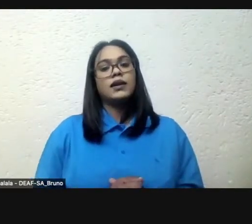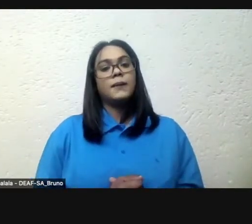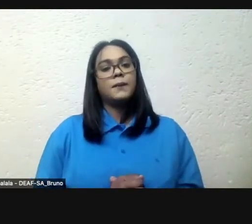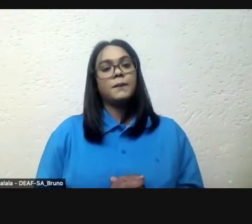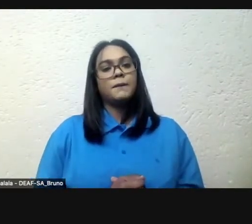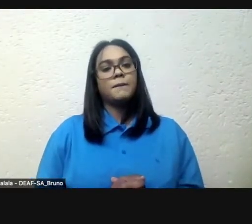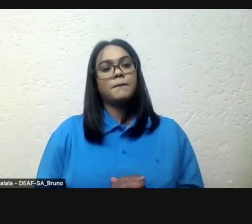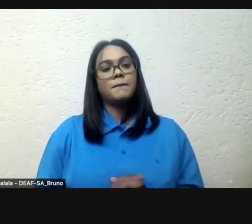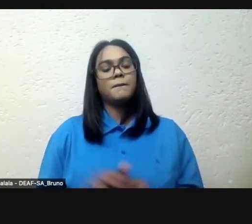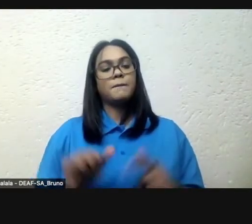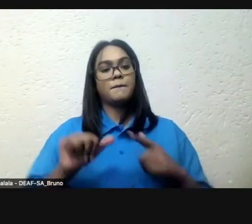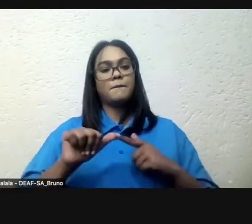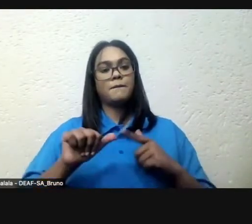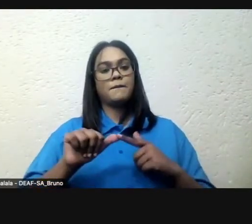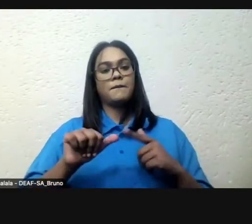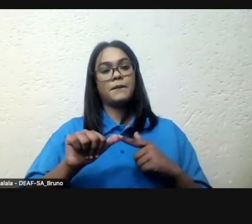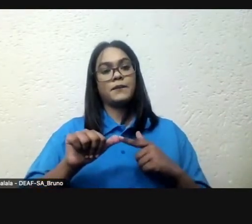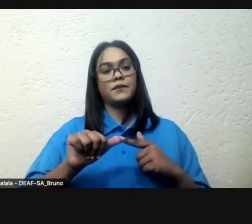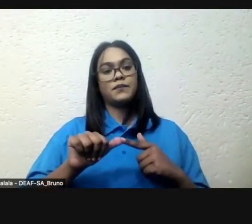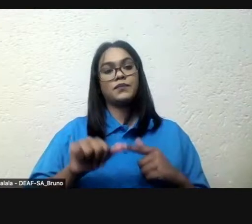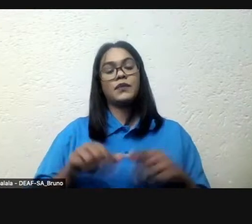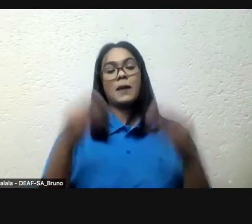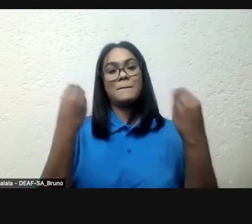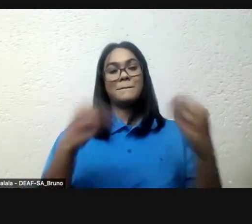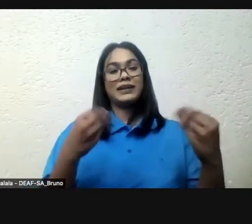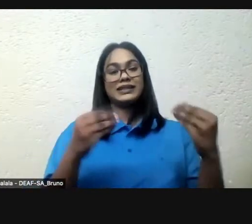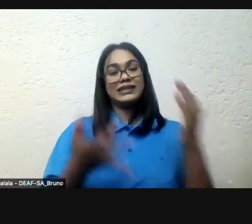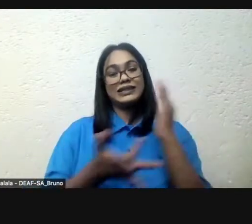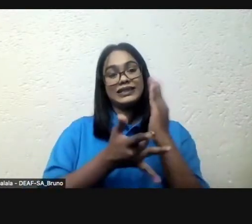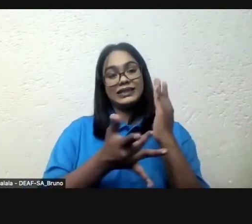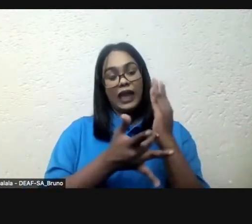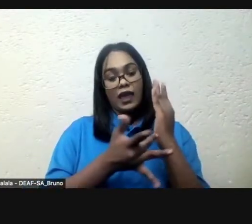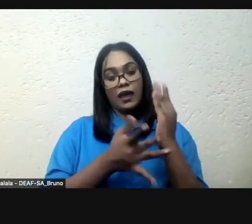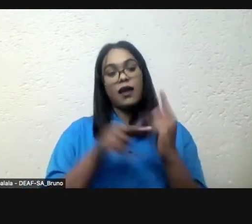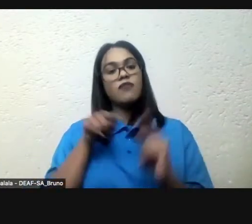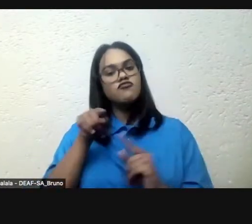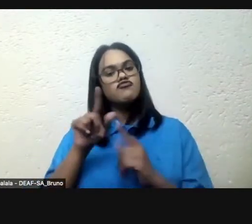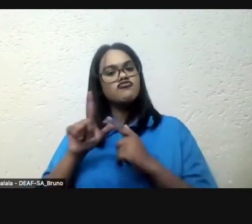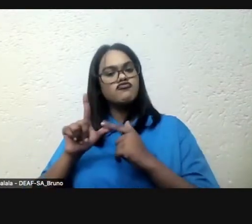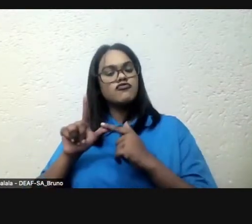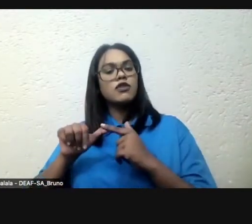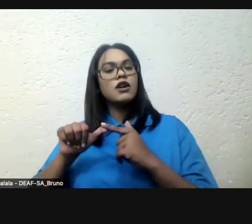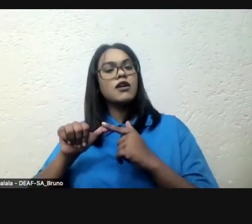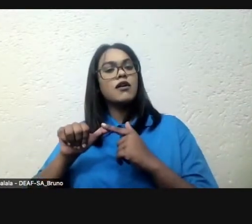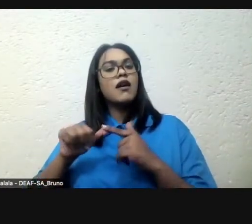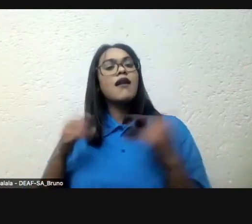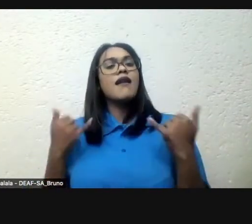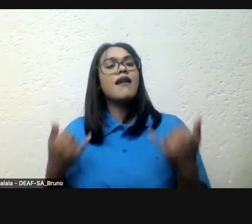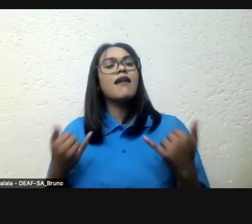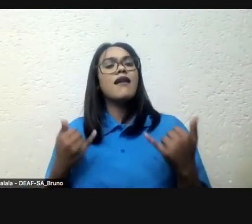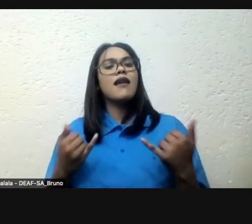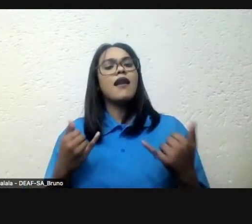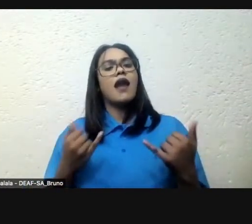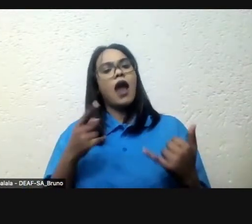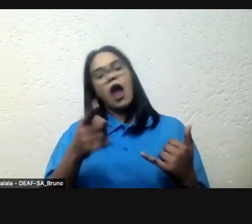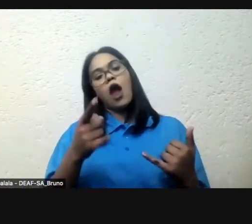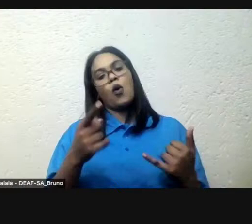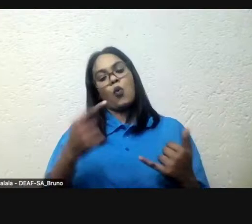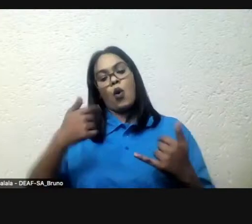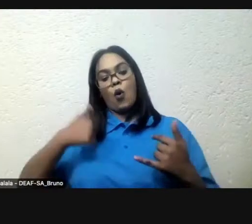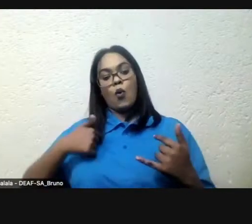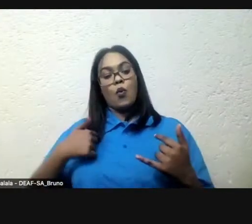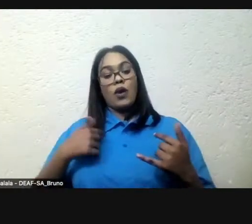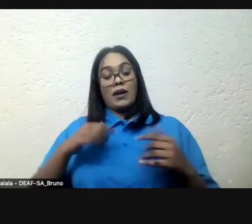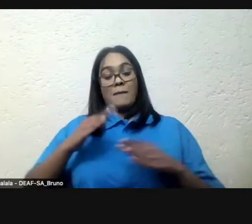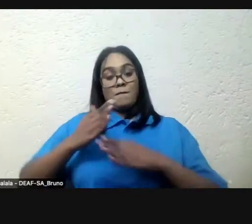is from Rian from Business Tech. In addition to increased vaccination drive, What additional lockdown measures is